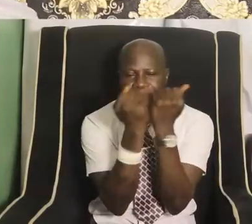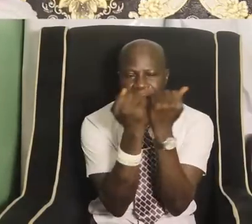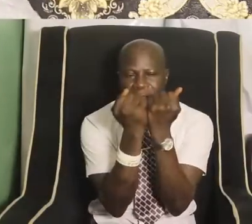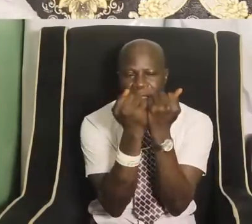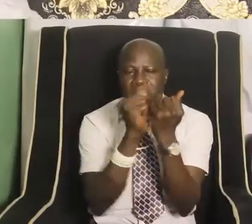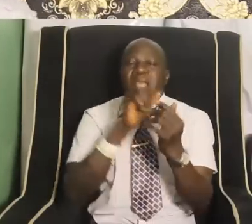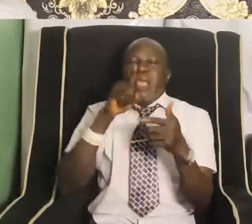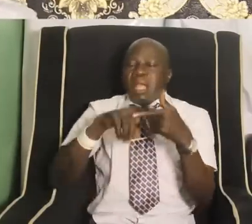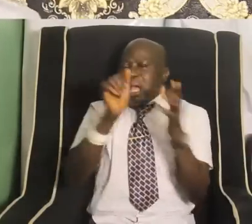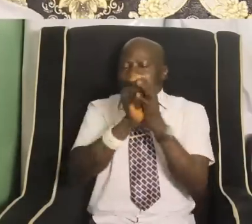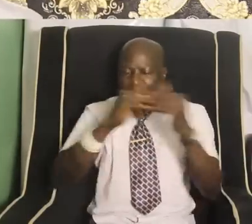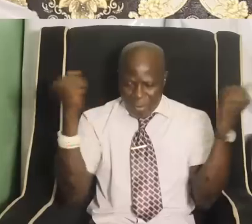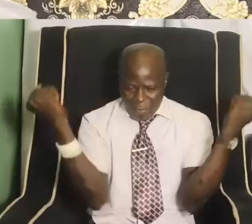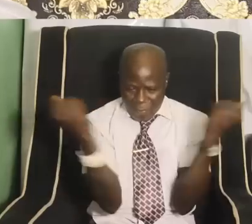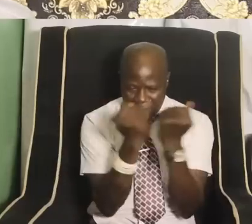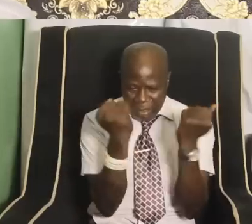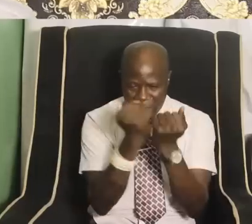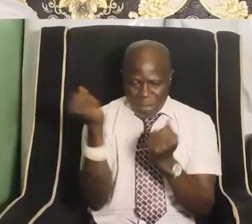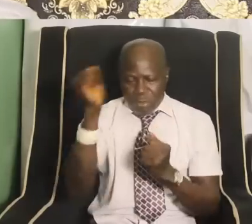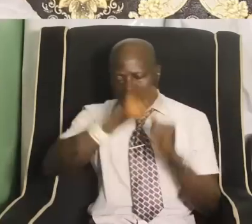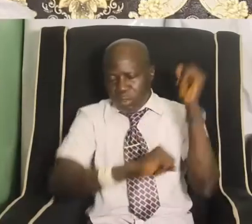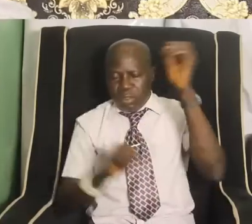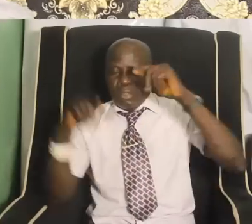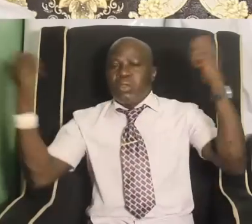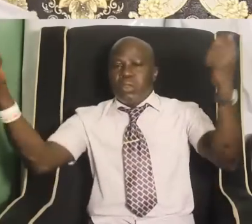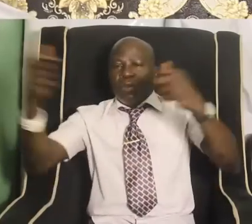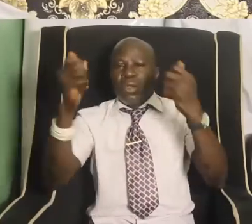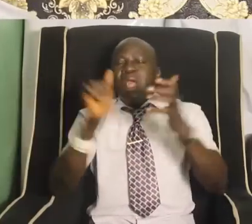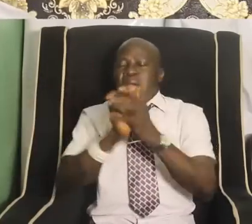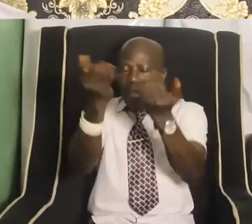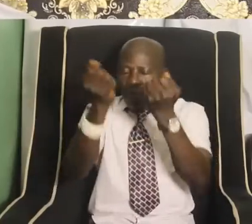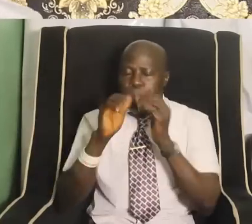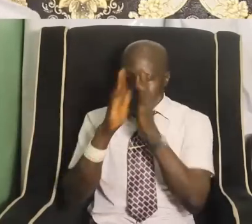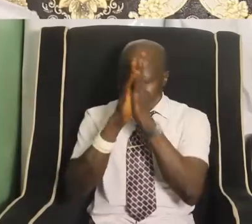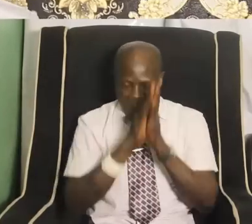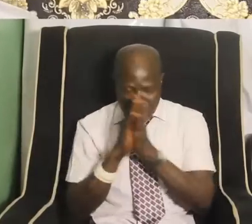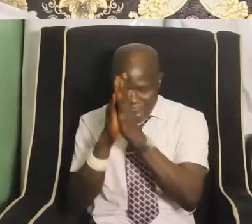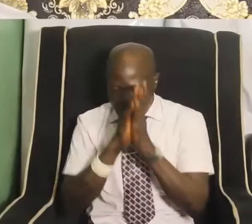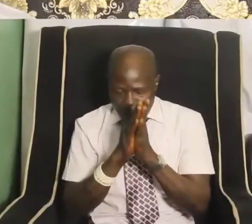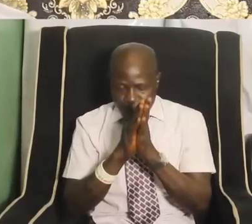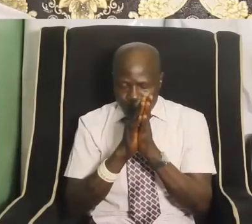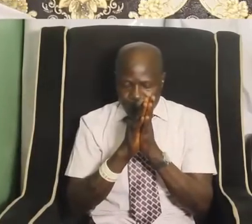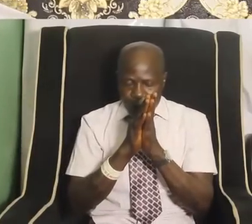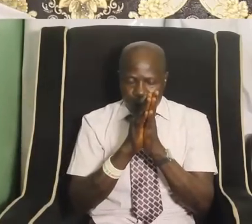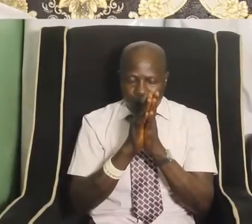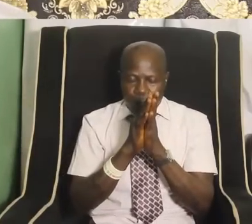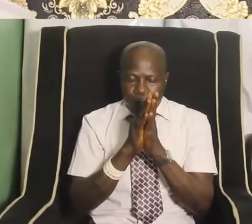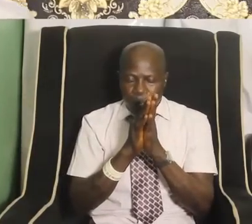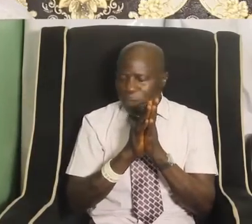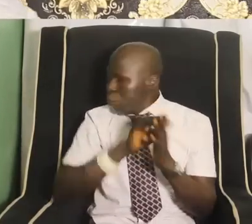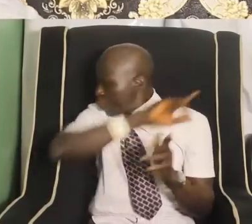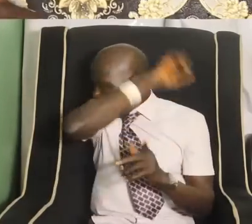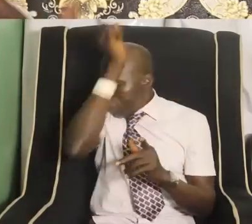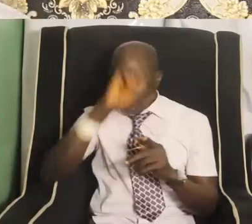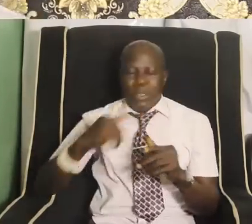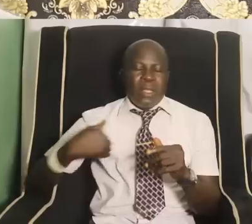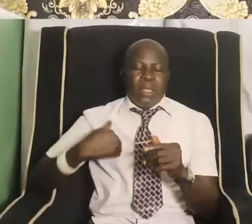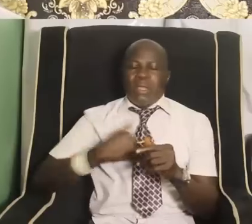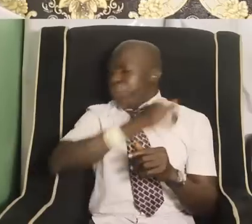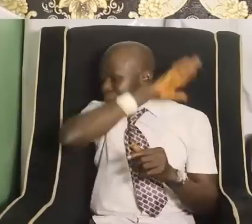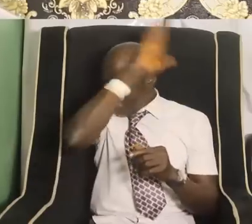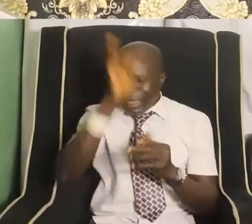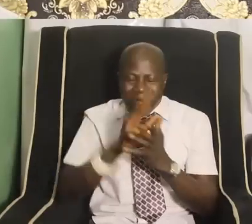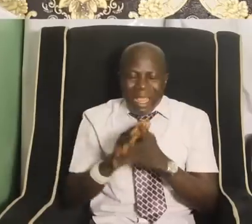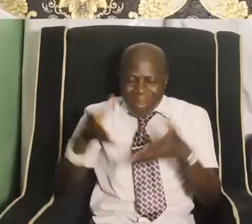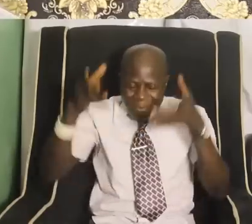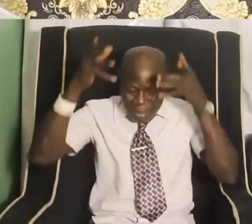away to nja ija ogo lowo you are sorry for glory to gbadura lowo praying eka we a ki de ni ade a le de olade akoko